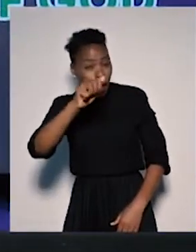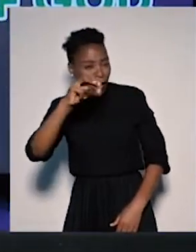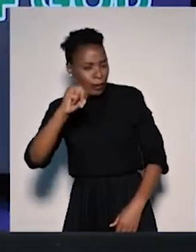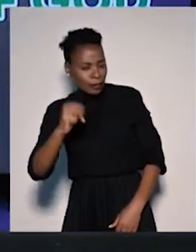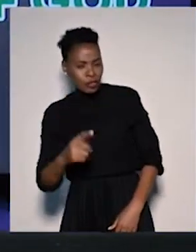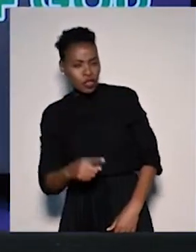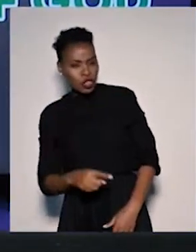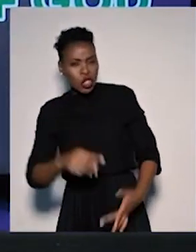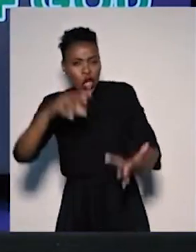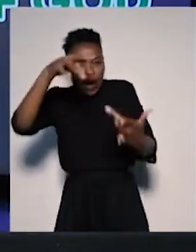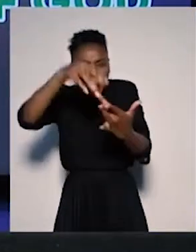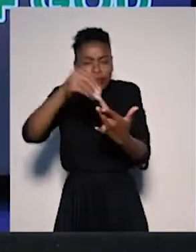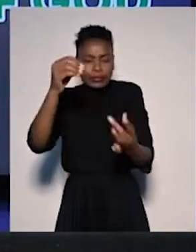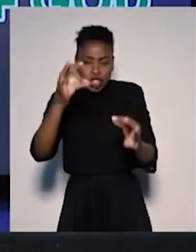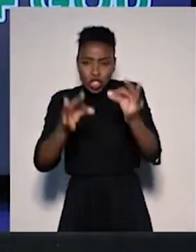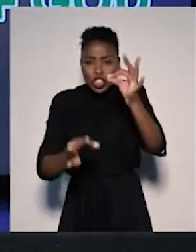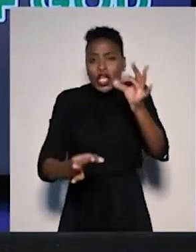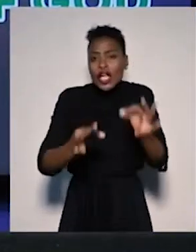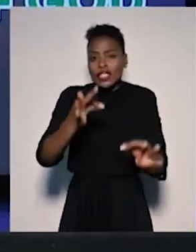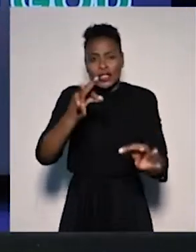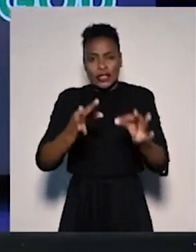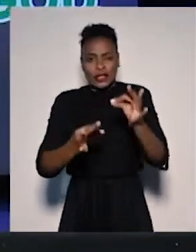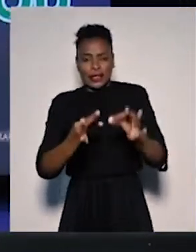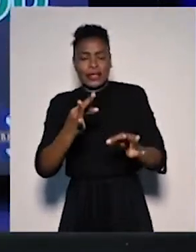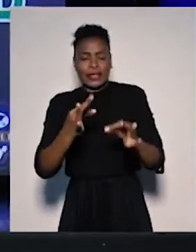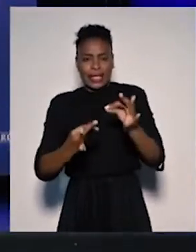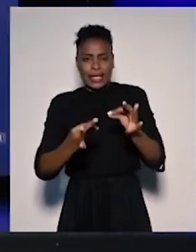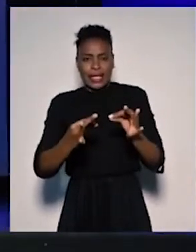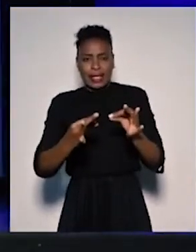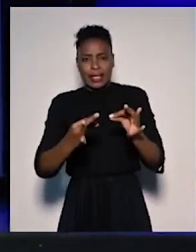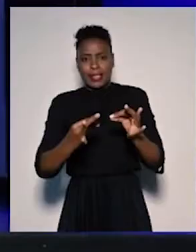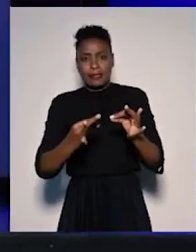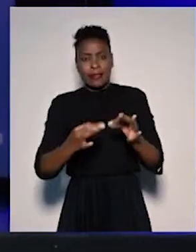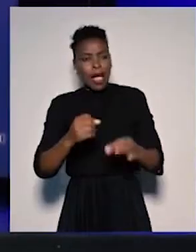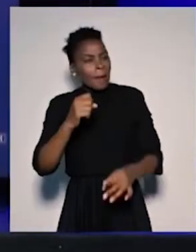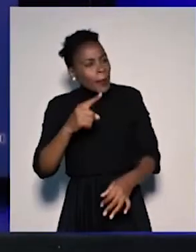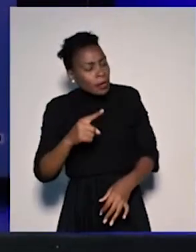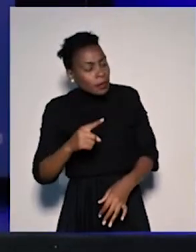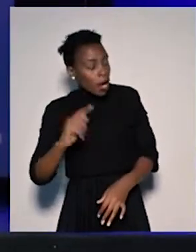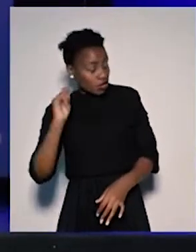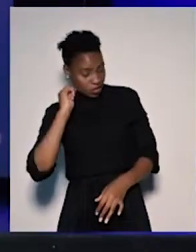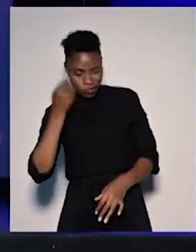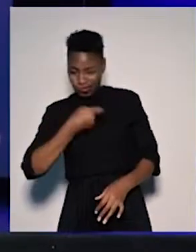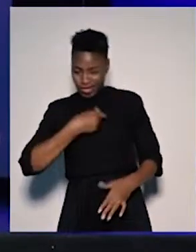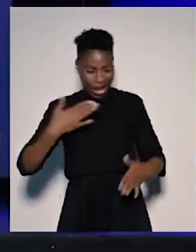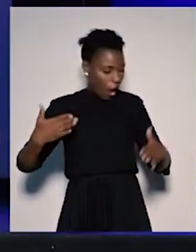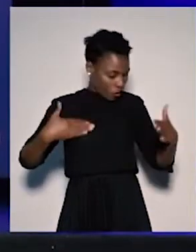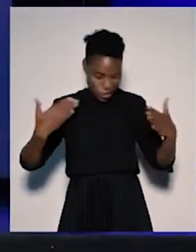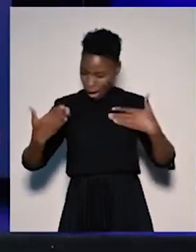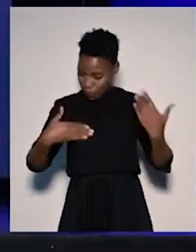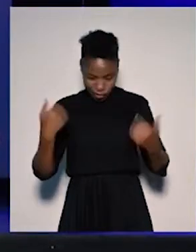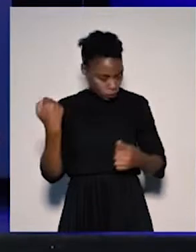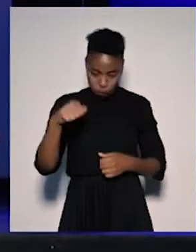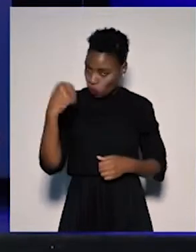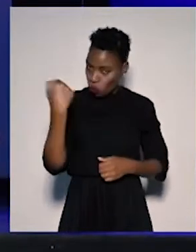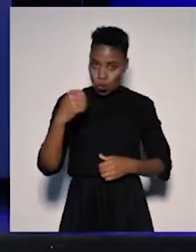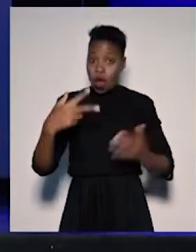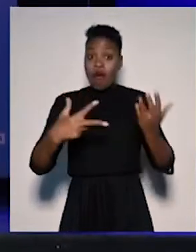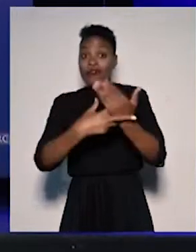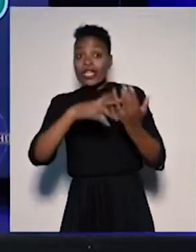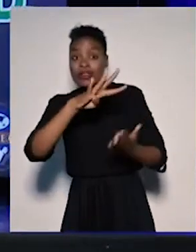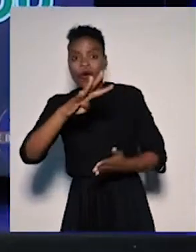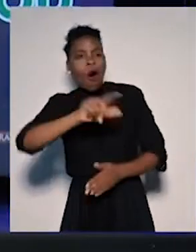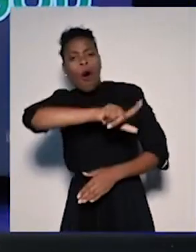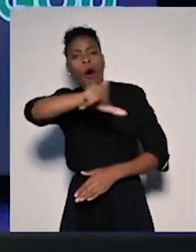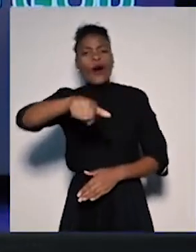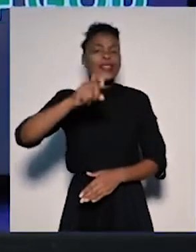trying to appoint judges for them. All right? But his sons were not good. Verse 4. Finally, all the